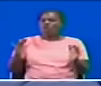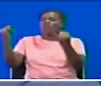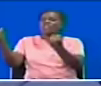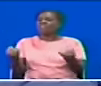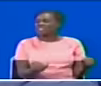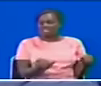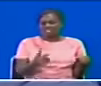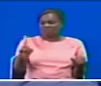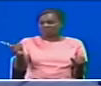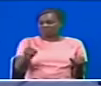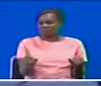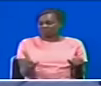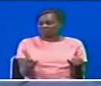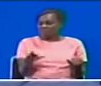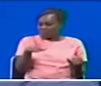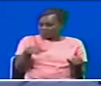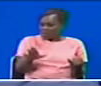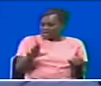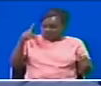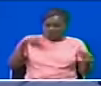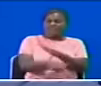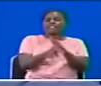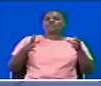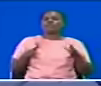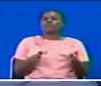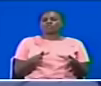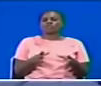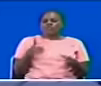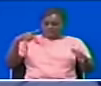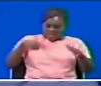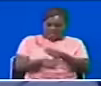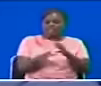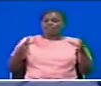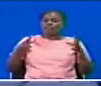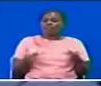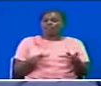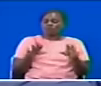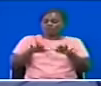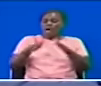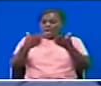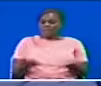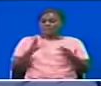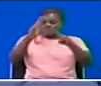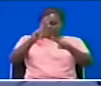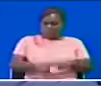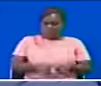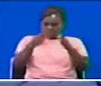to this party. Mm-hmm. You get crushed. You get crushed into the party. You sit